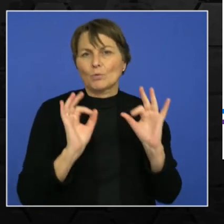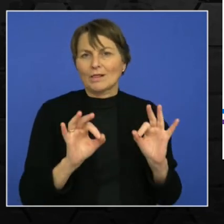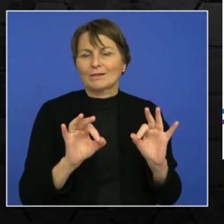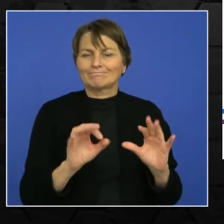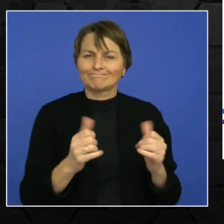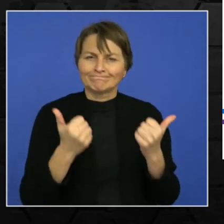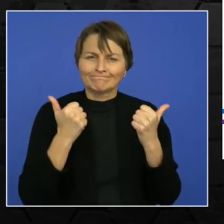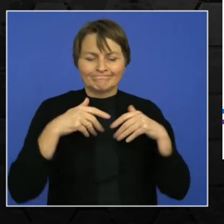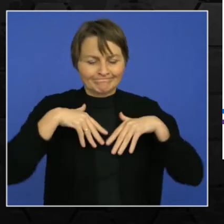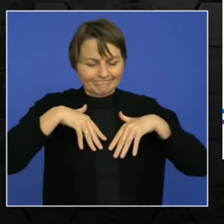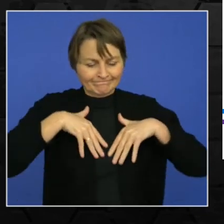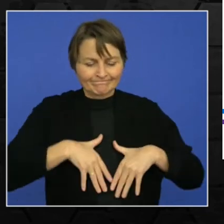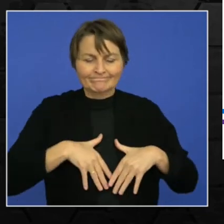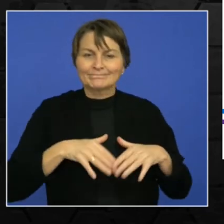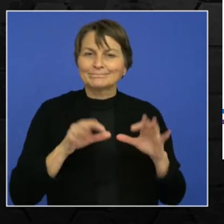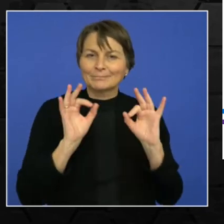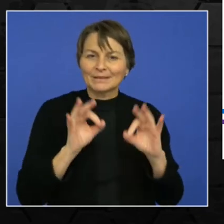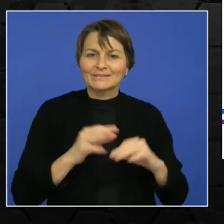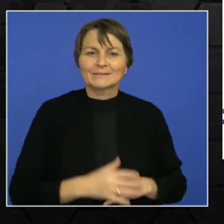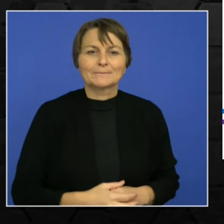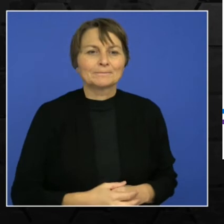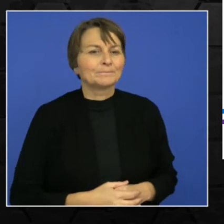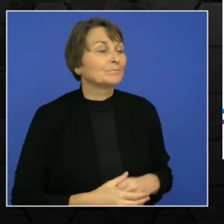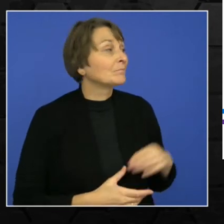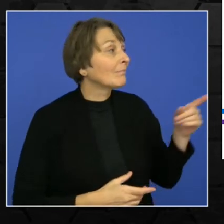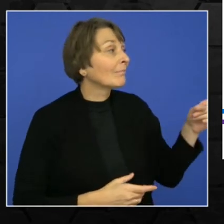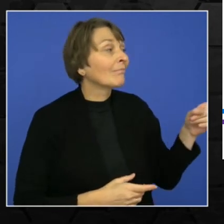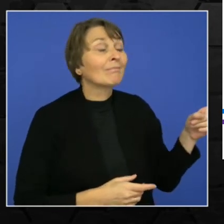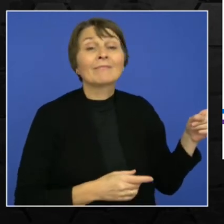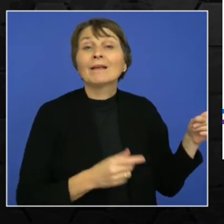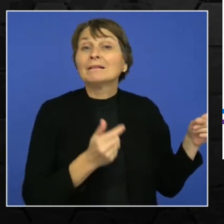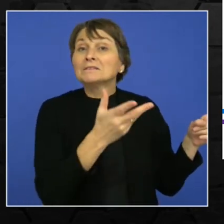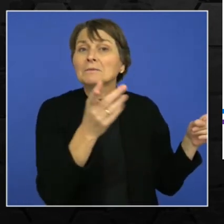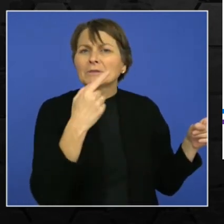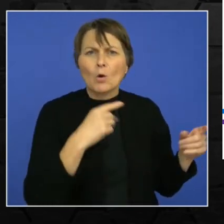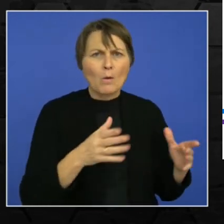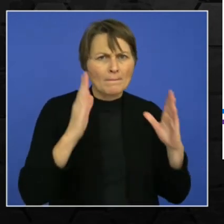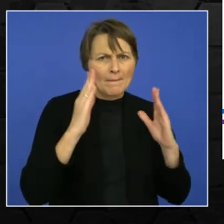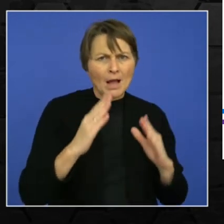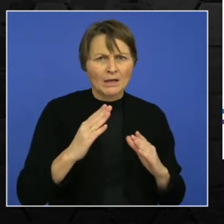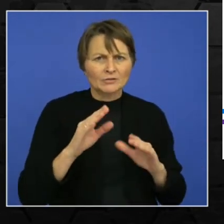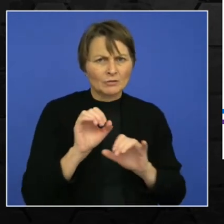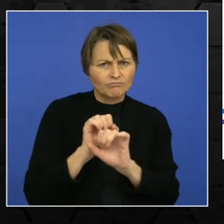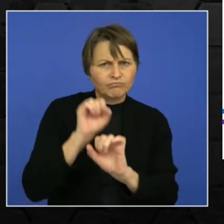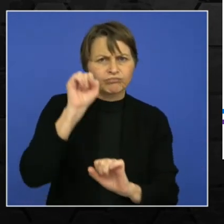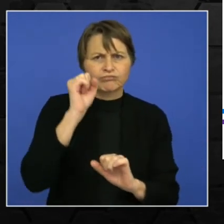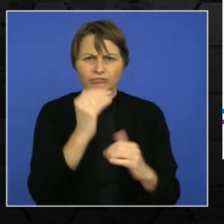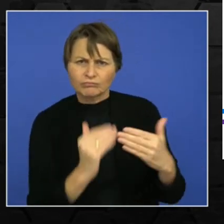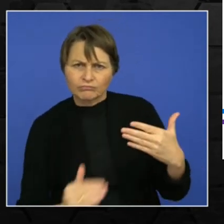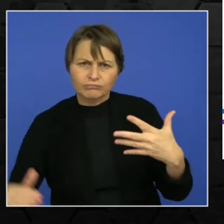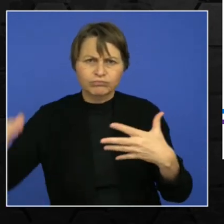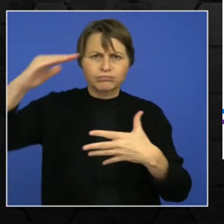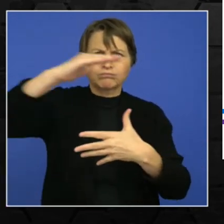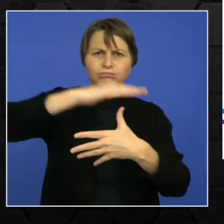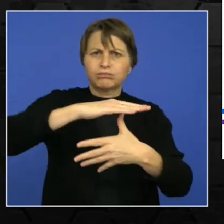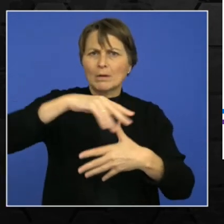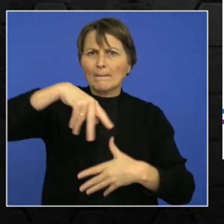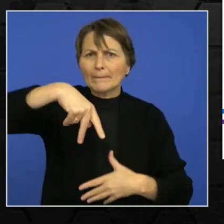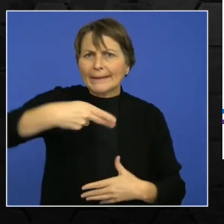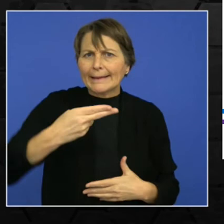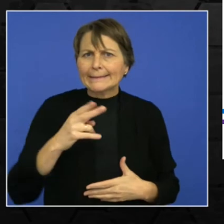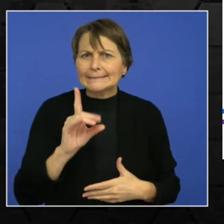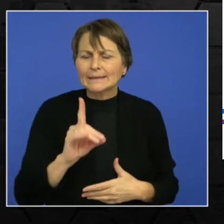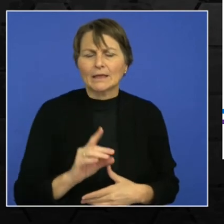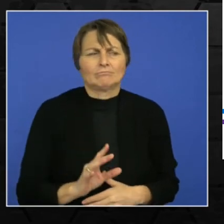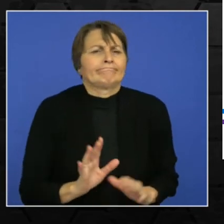And another question, that you need to be a PhD. This is like a really famous question asked on forums. No, you don't need